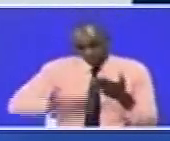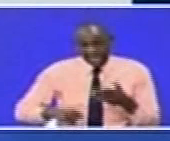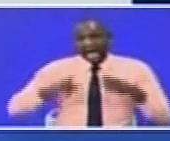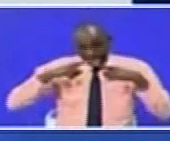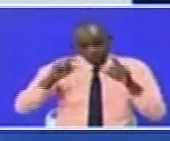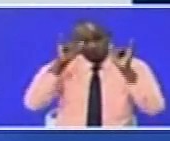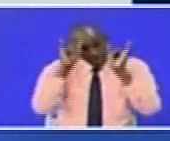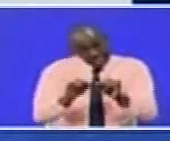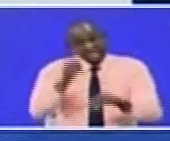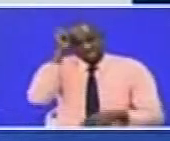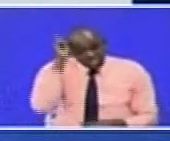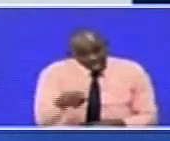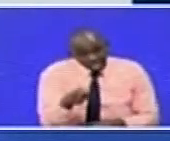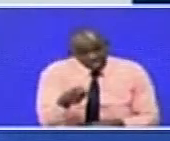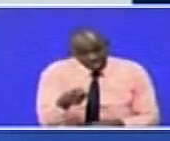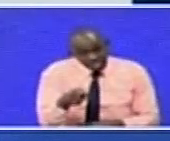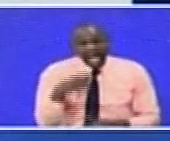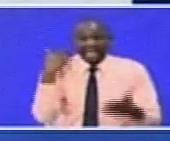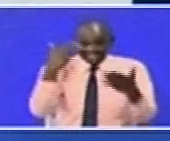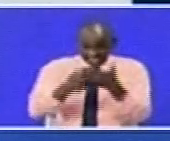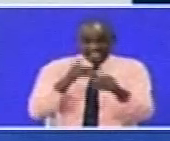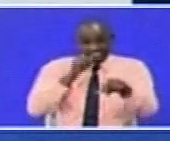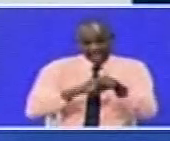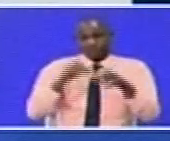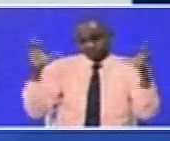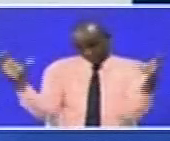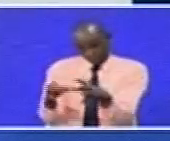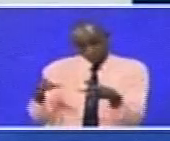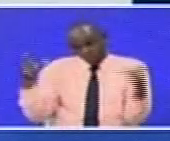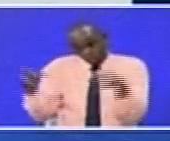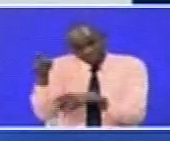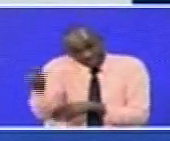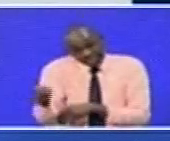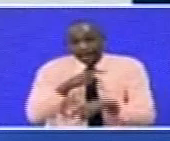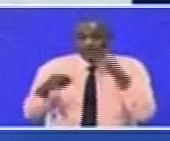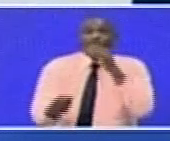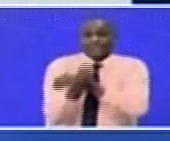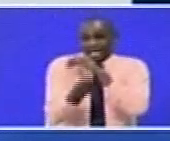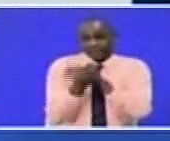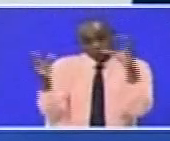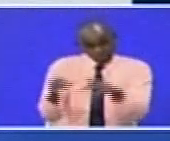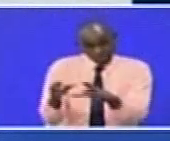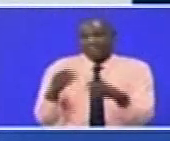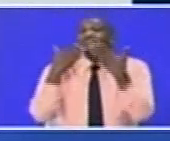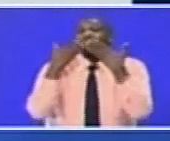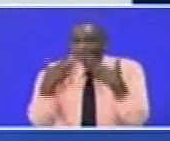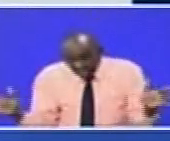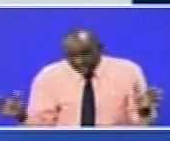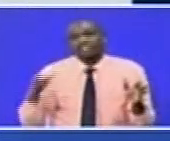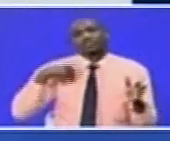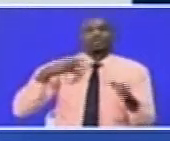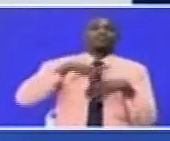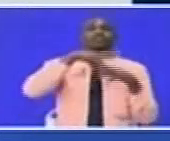allowed to stay as a judge of the Supreme Court until the tribunal currently hearing bribery allegations against him concludes its